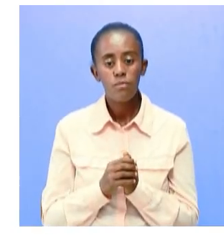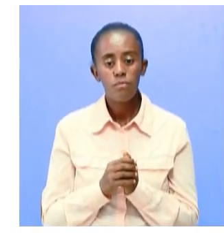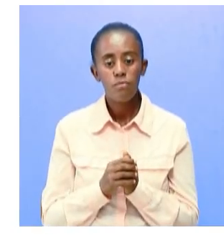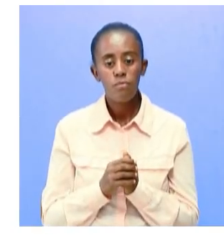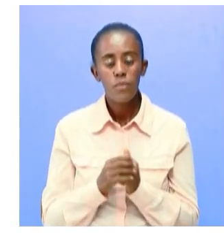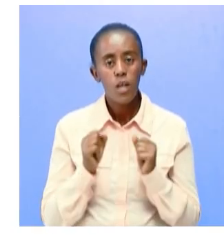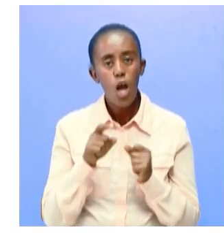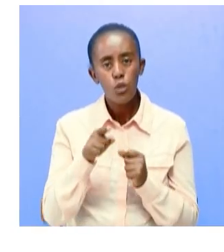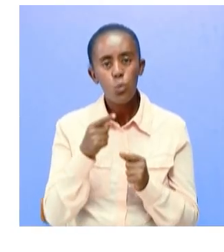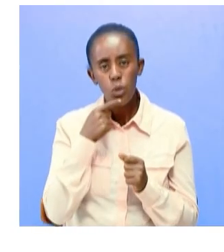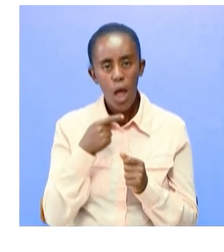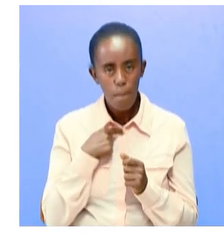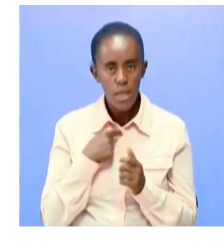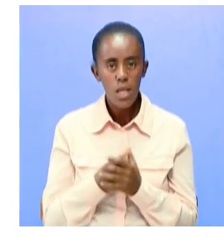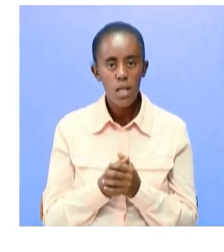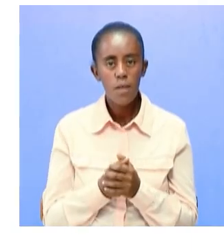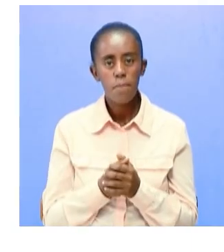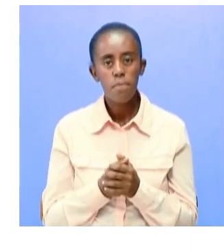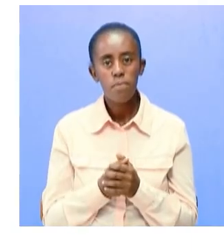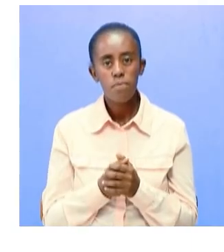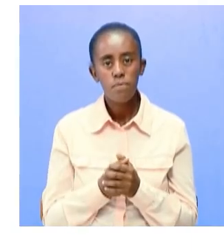tell me?